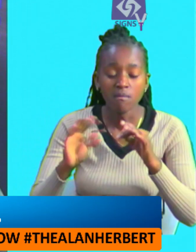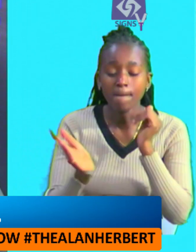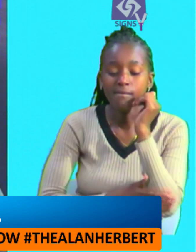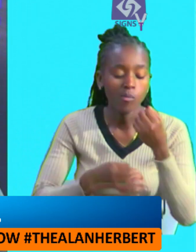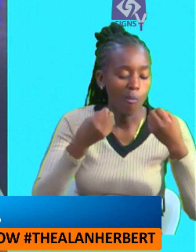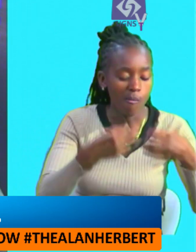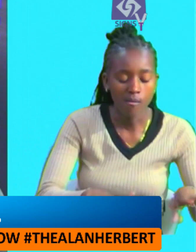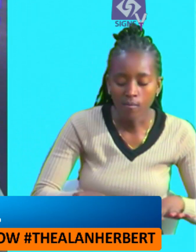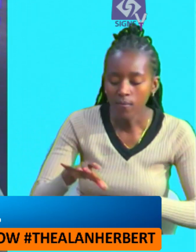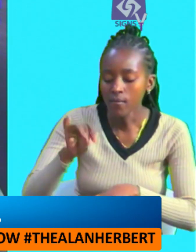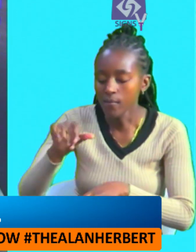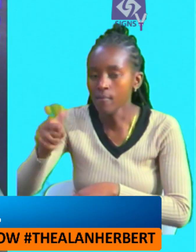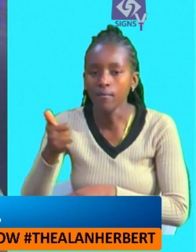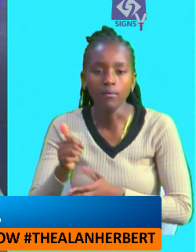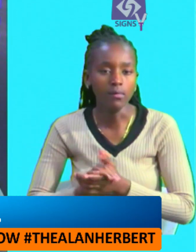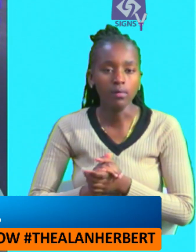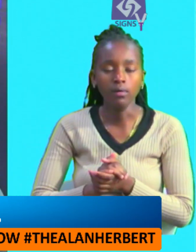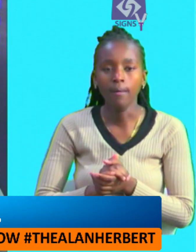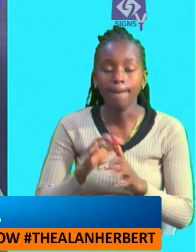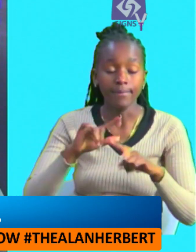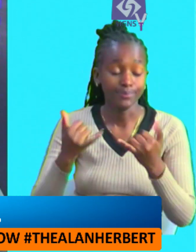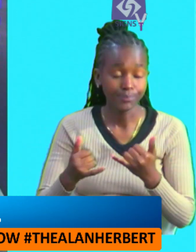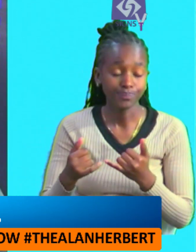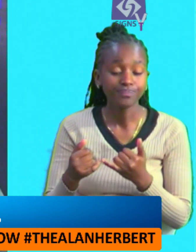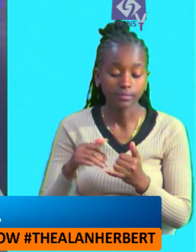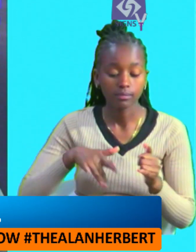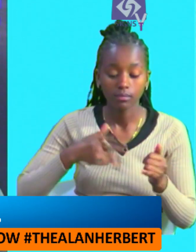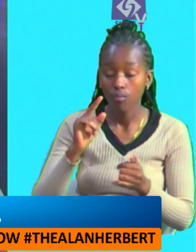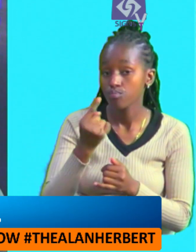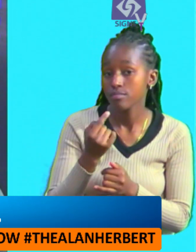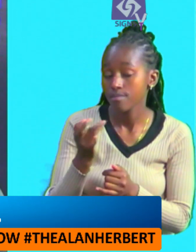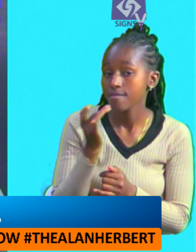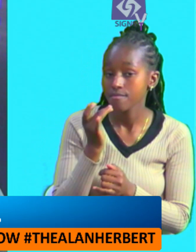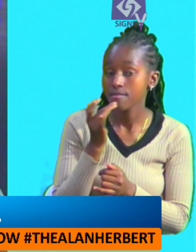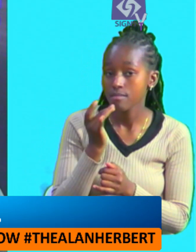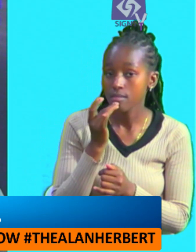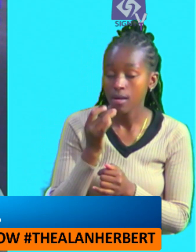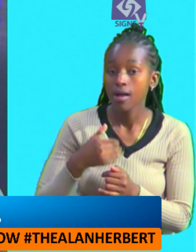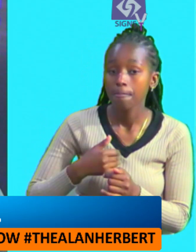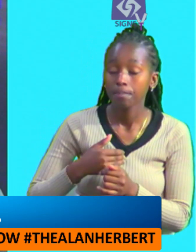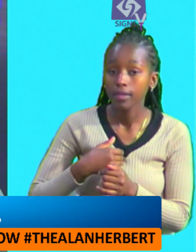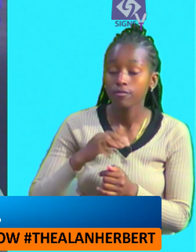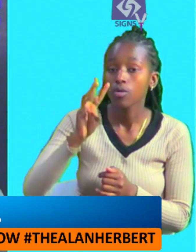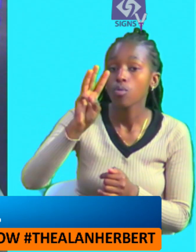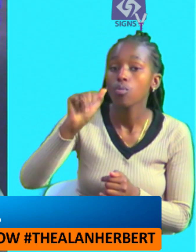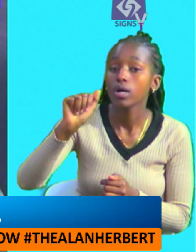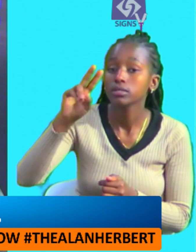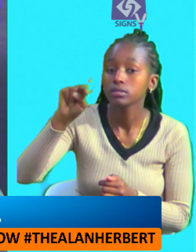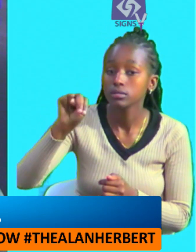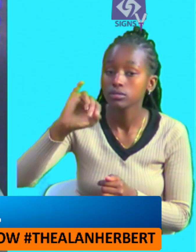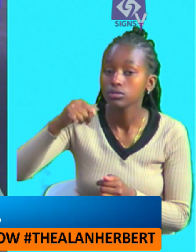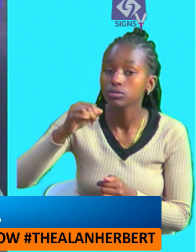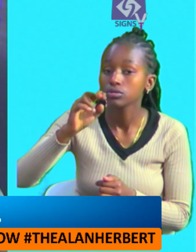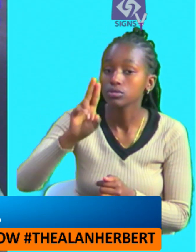Una follow to steps to a certain people. Ukiona wakubambi, drop, chukua wengine. But